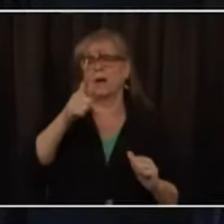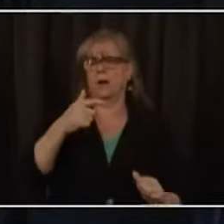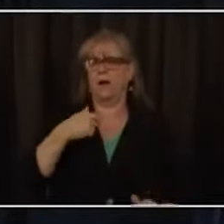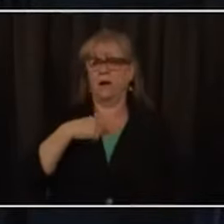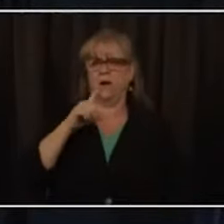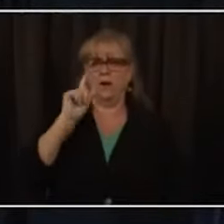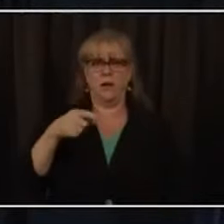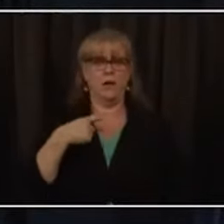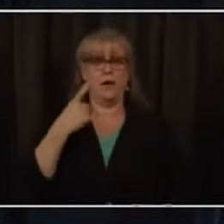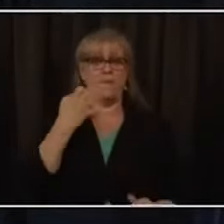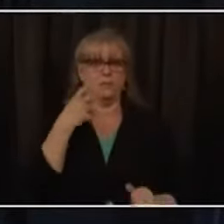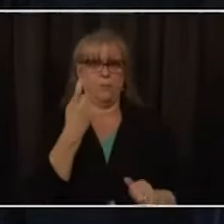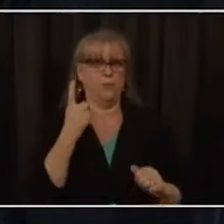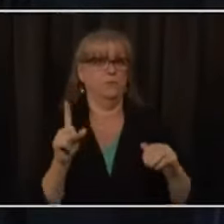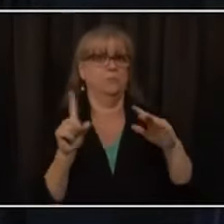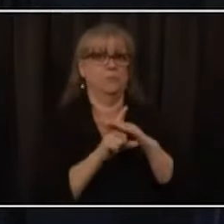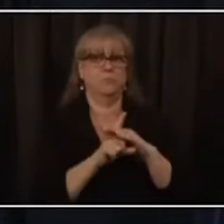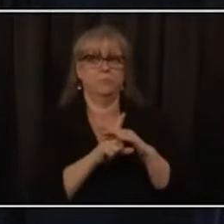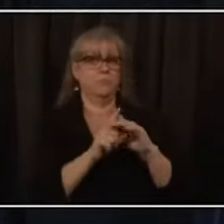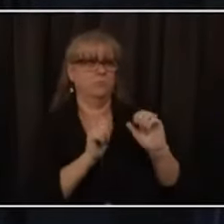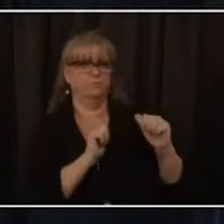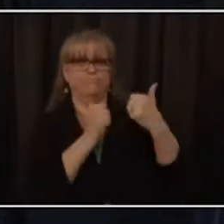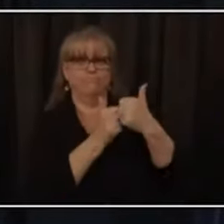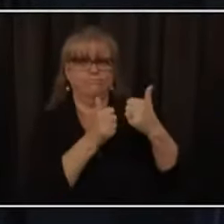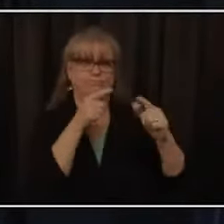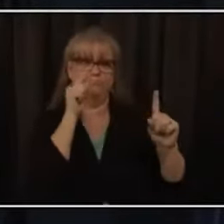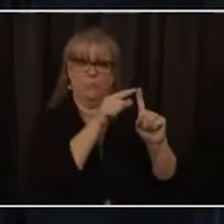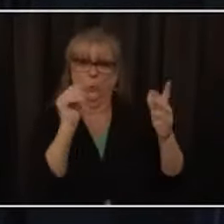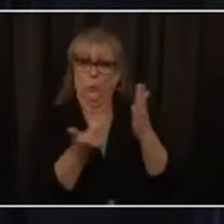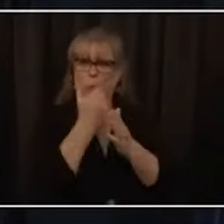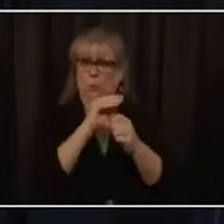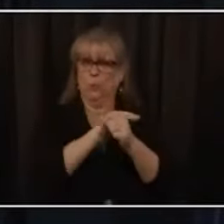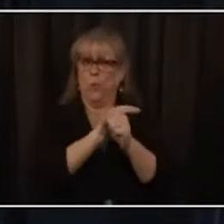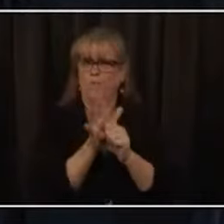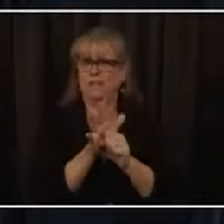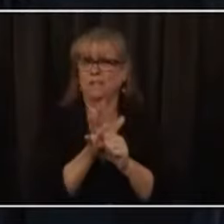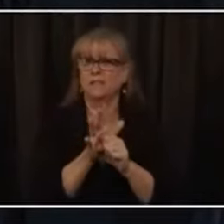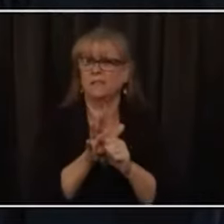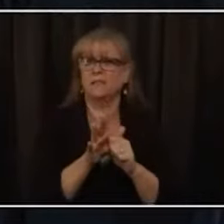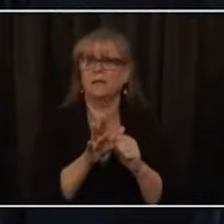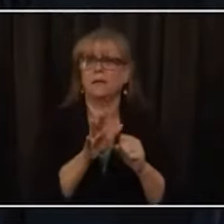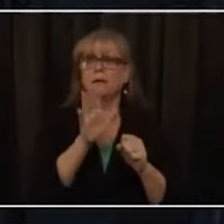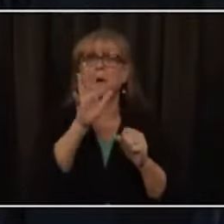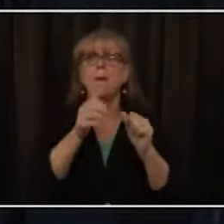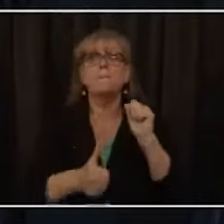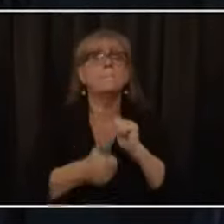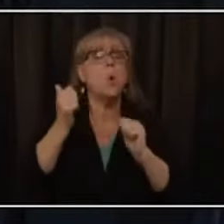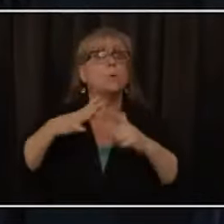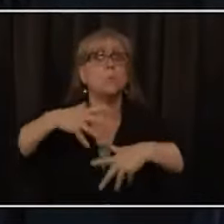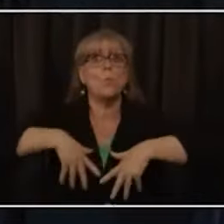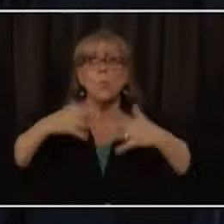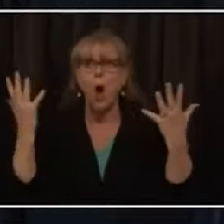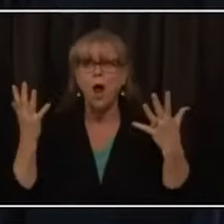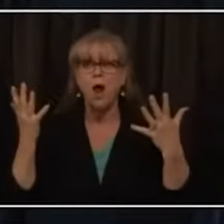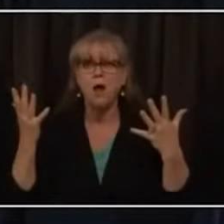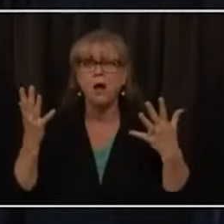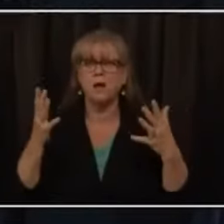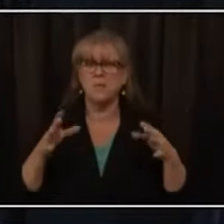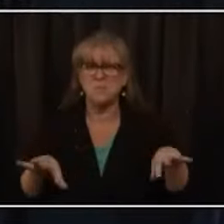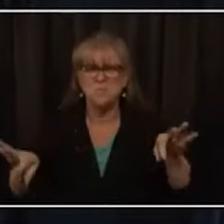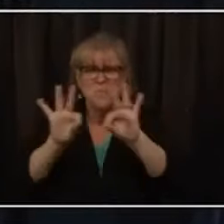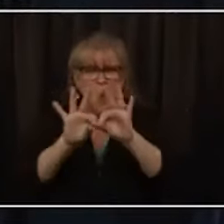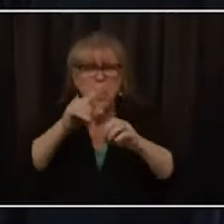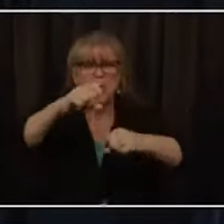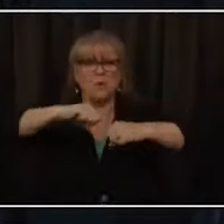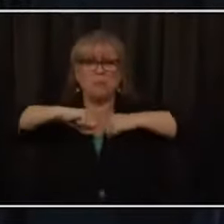virus. A lot of new developments we'll update you on today. The most important thing is people are getting protected every day. This is a race against the clock, and we